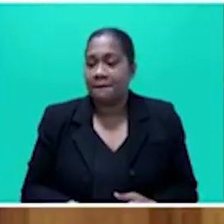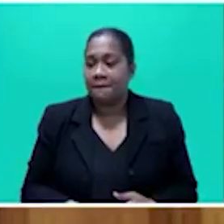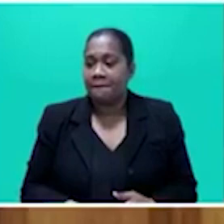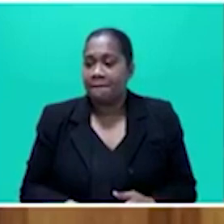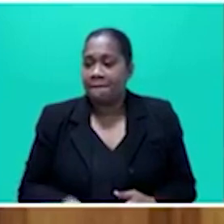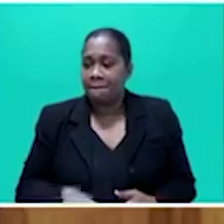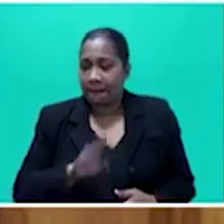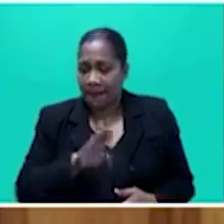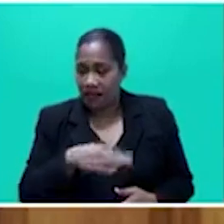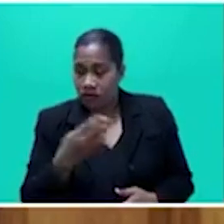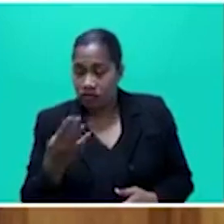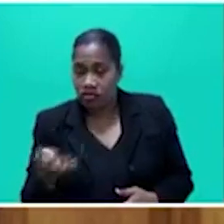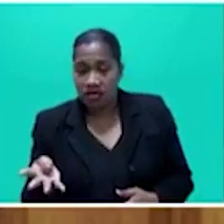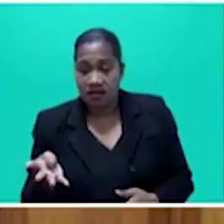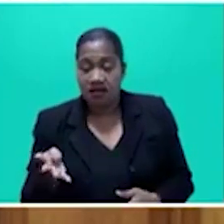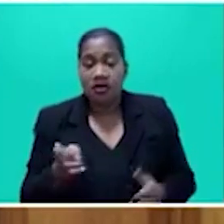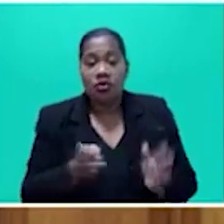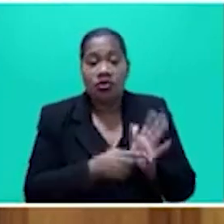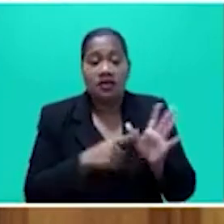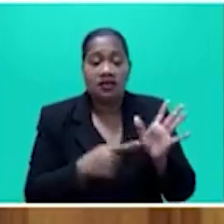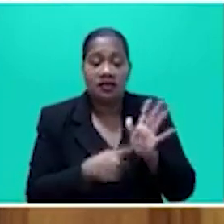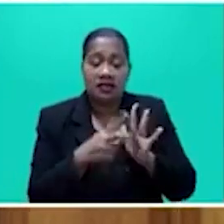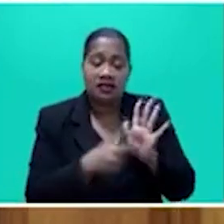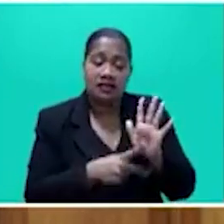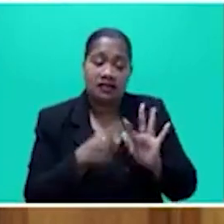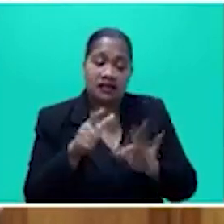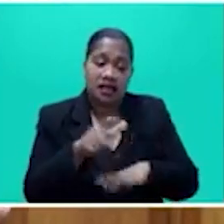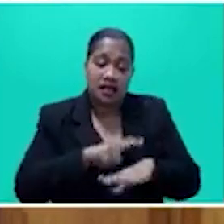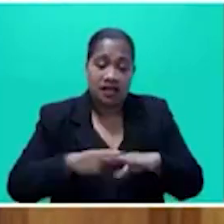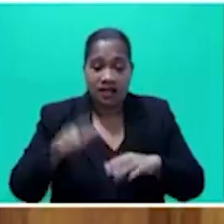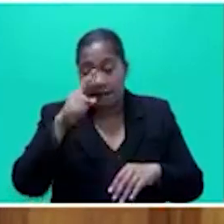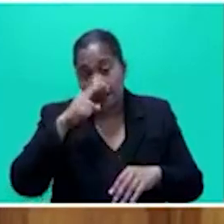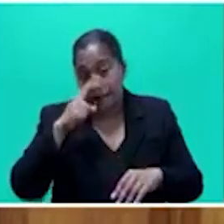Have you checked with the native land, the native land people?